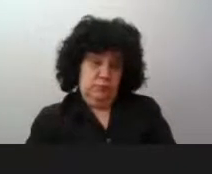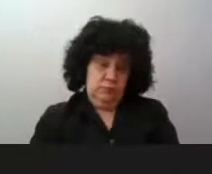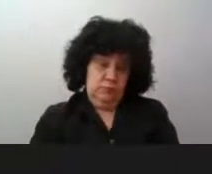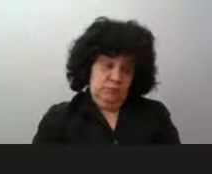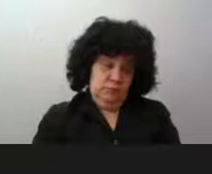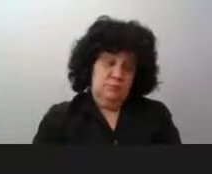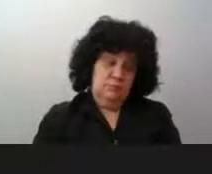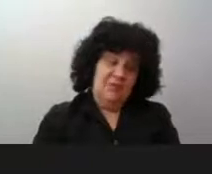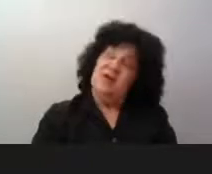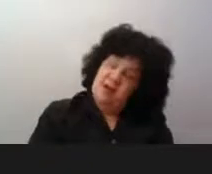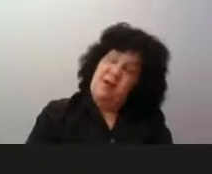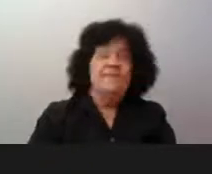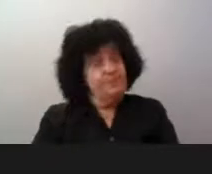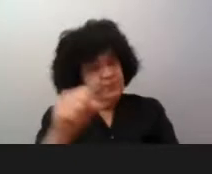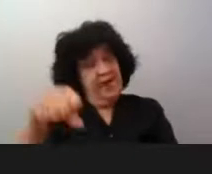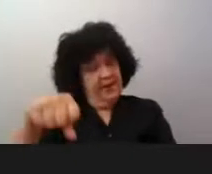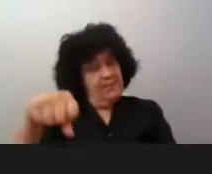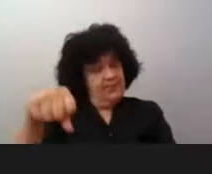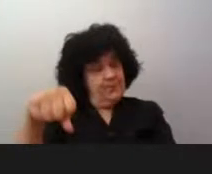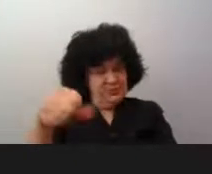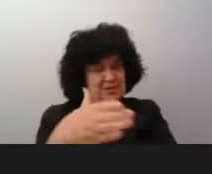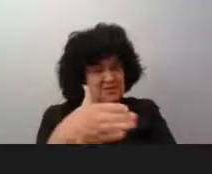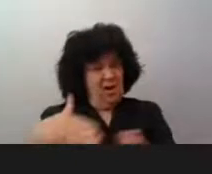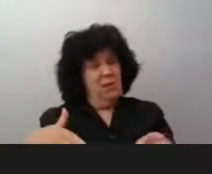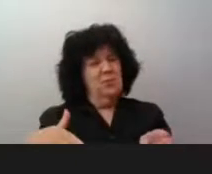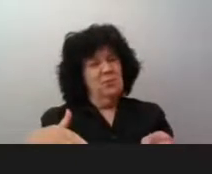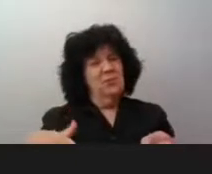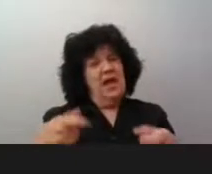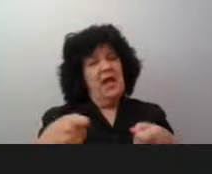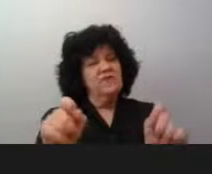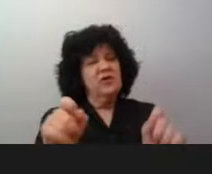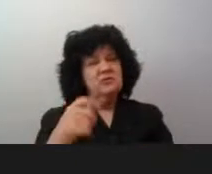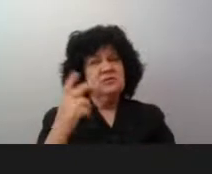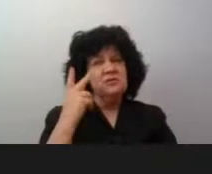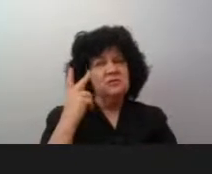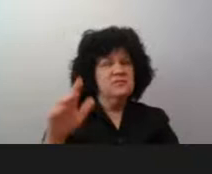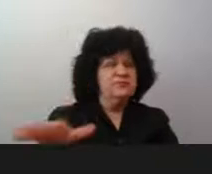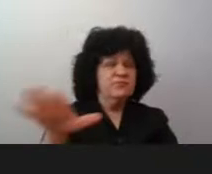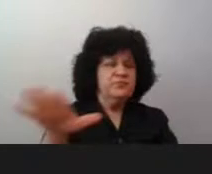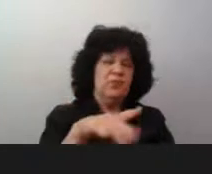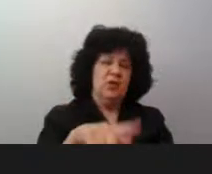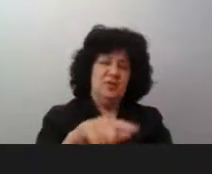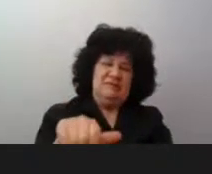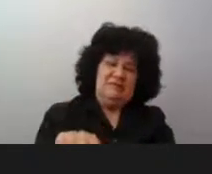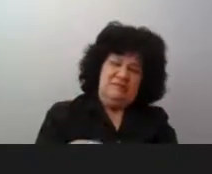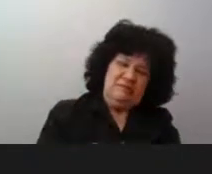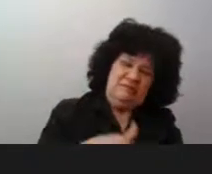Yeah, I mean, I think that there's certainly efforts taking place to drive standards,